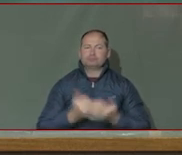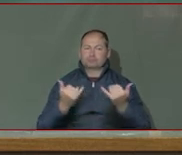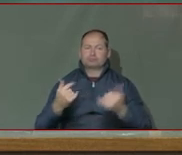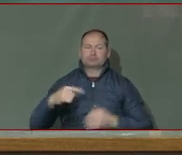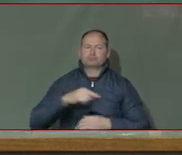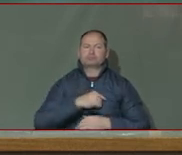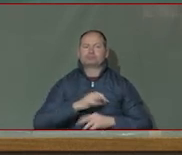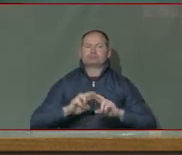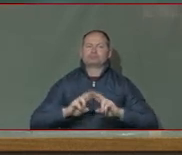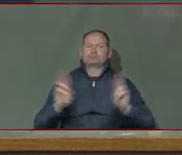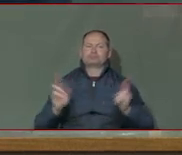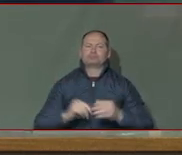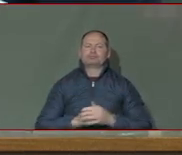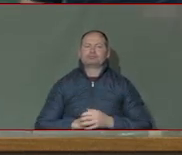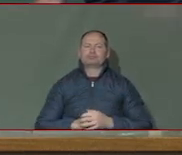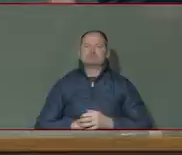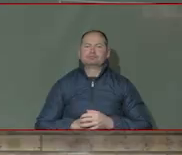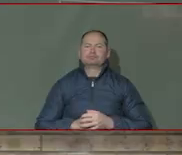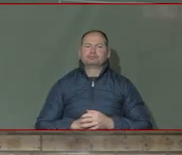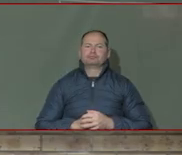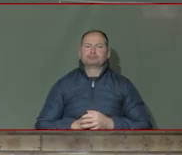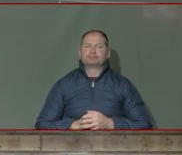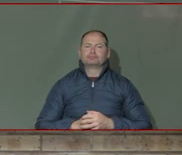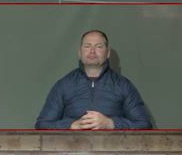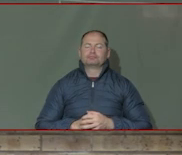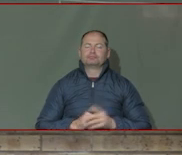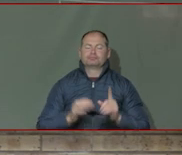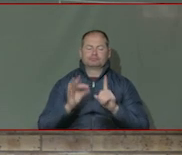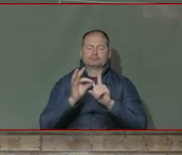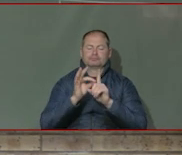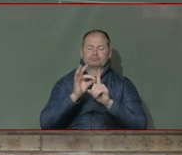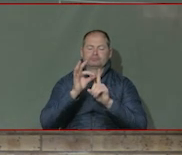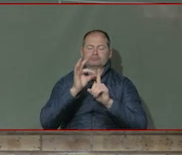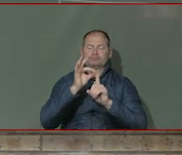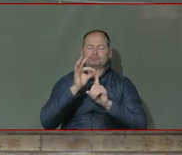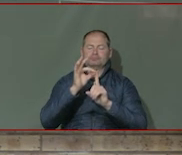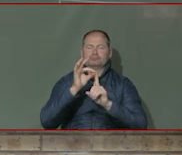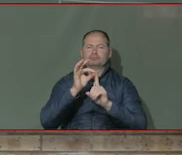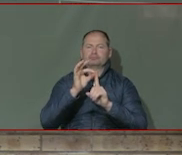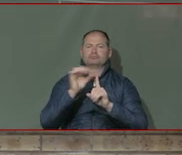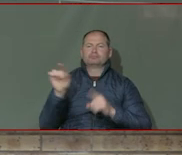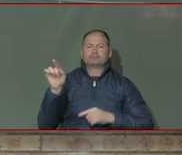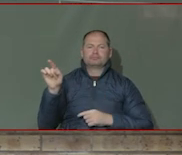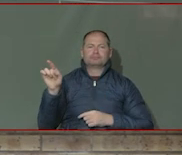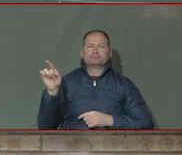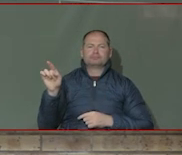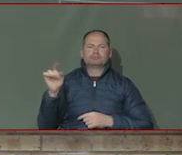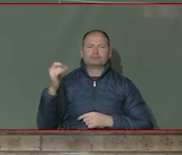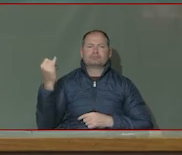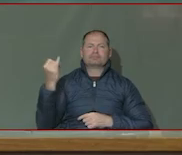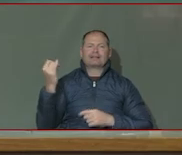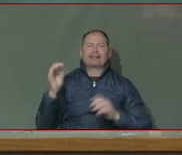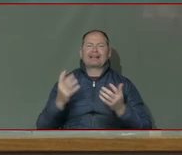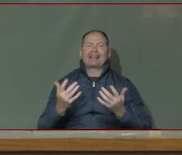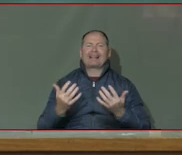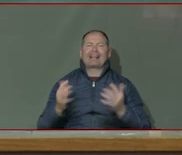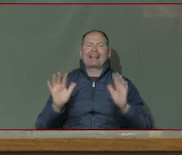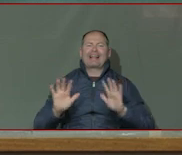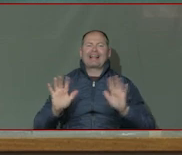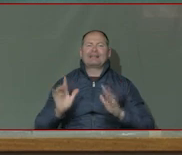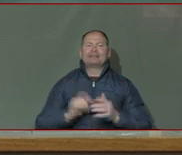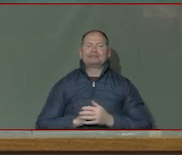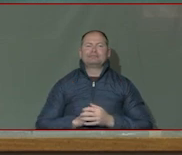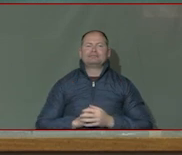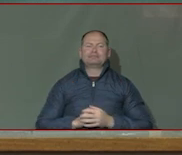The phenotype, I'm working with P's. What did I say? This parent would look like what? What color?